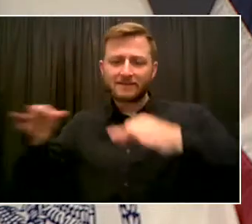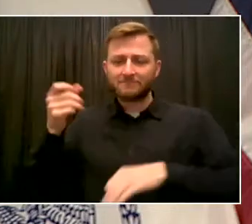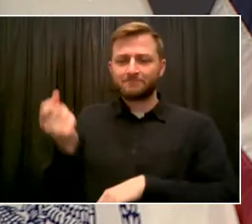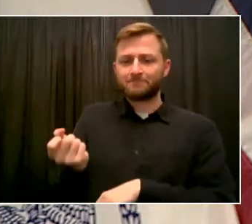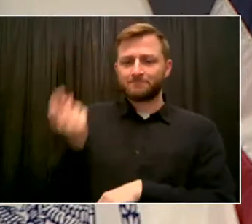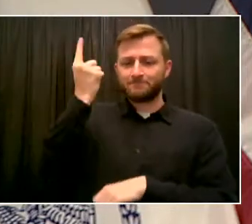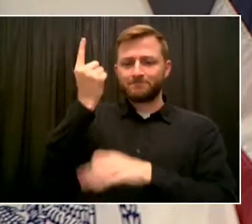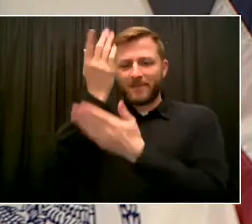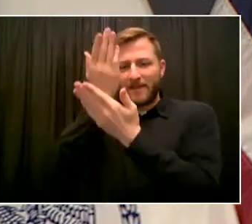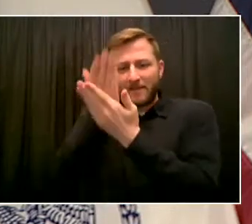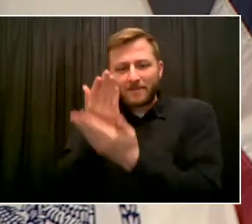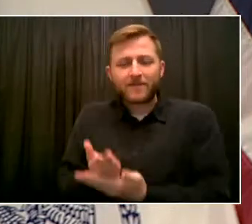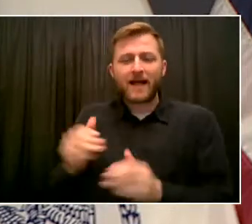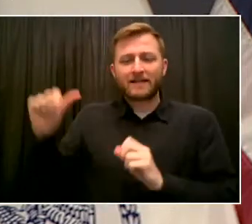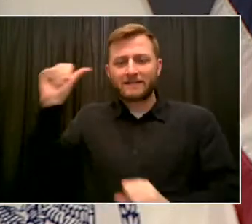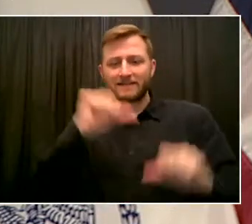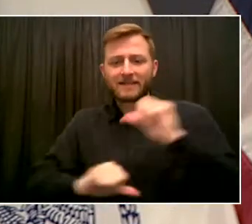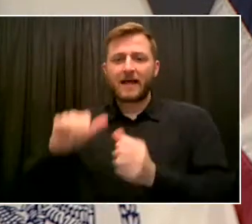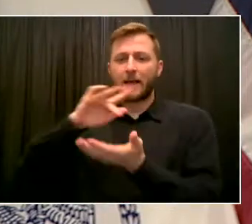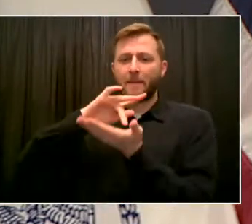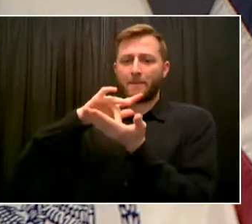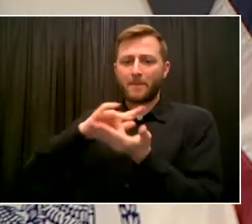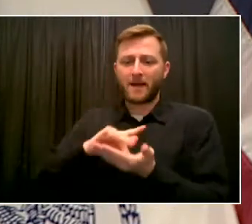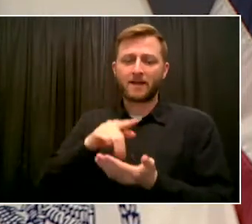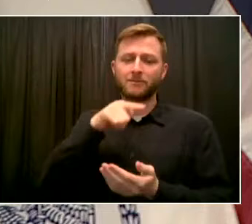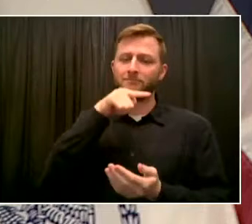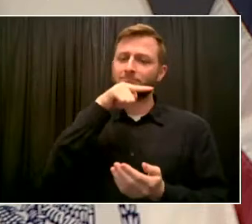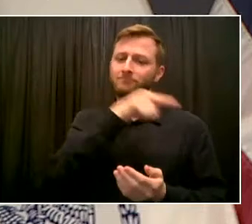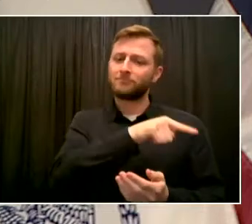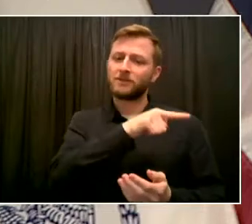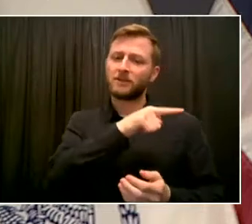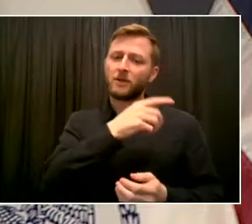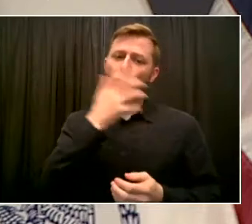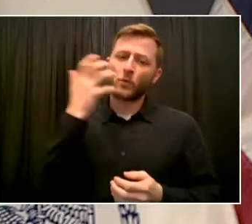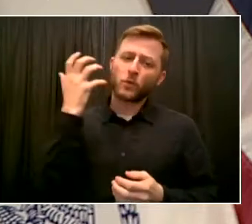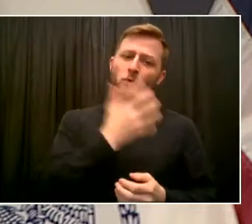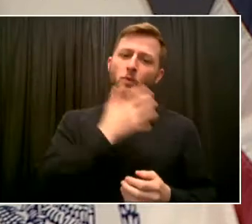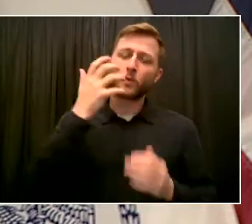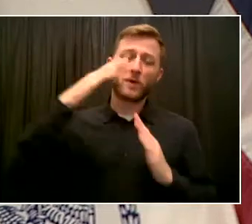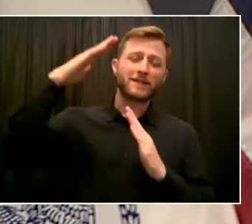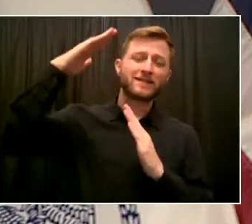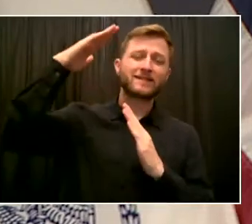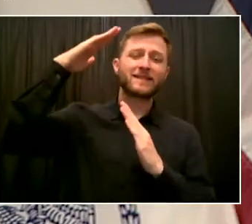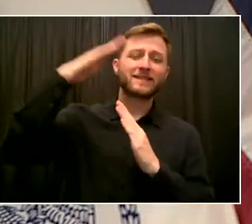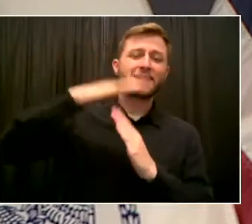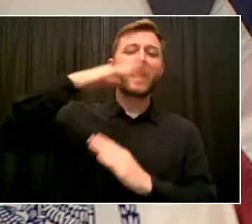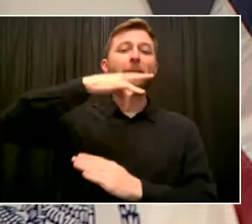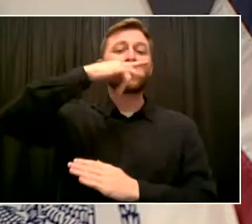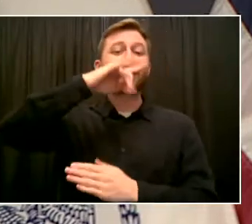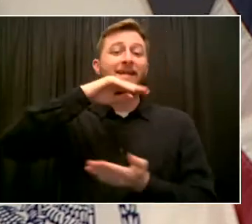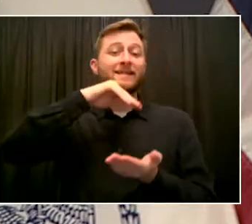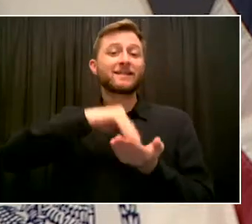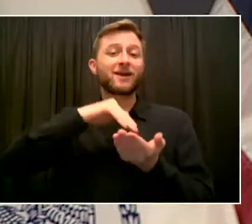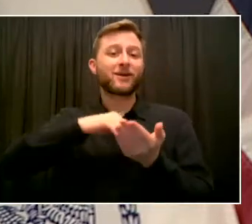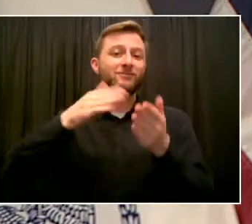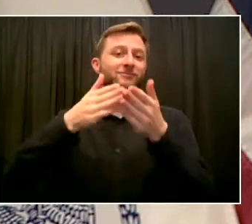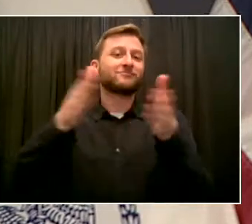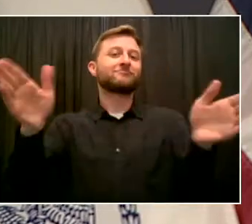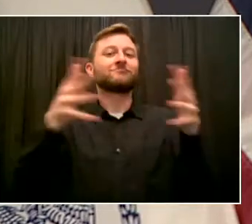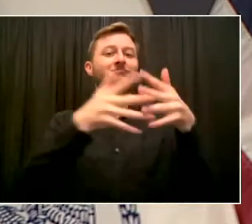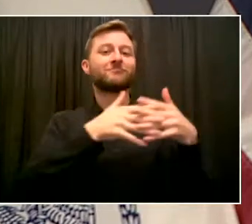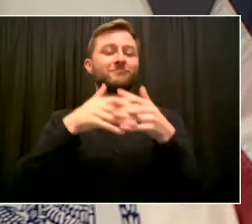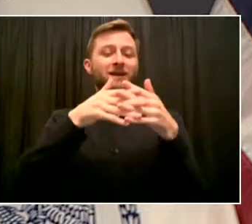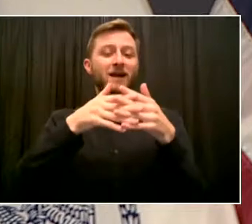front encouraging vaccination for young kids, and is literally the top pediatrician in the nation as the president of the American Academy